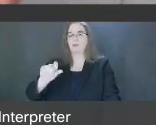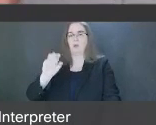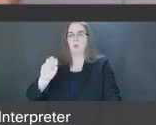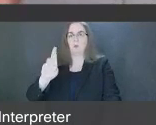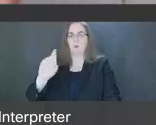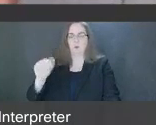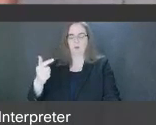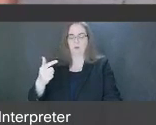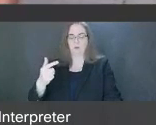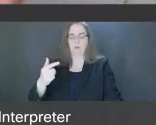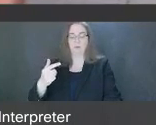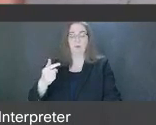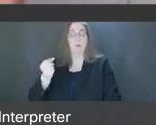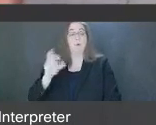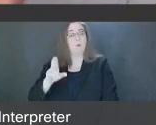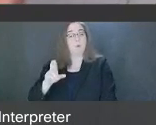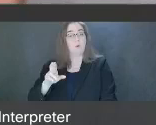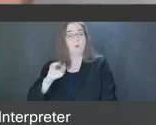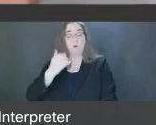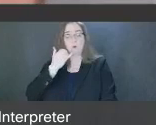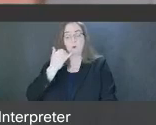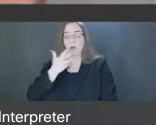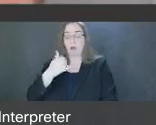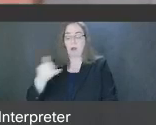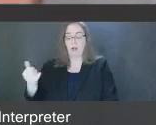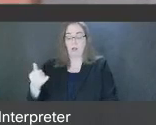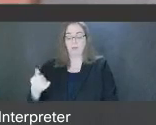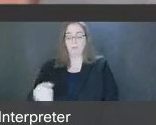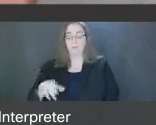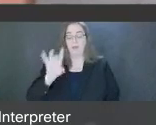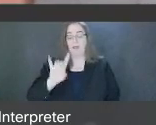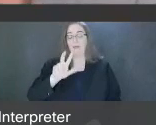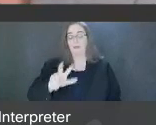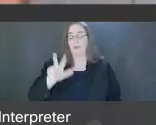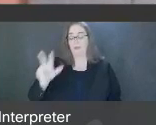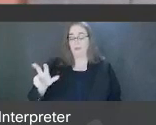COVID19@montcopa.org, or you can call our hotline at